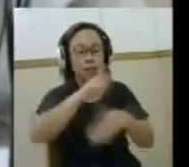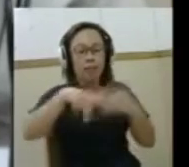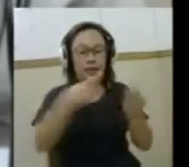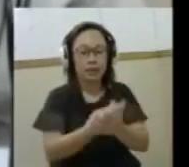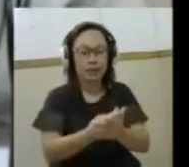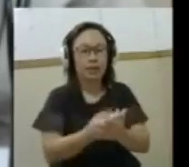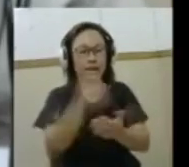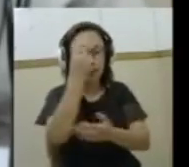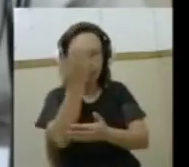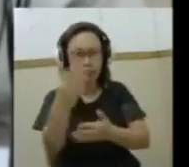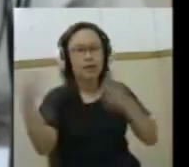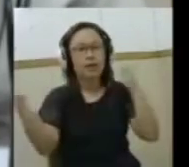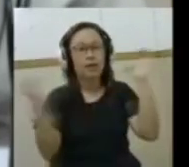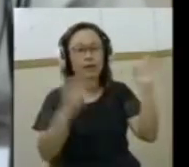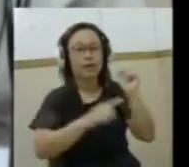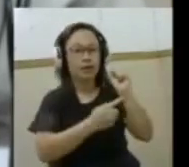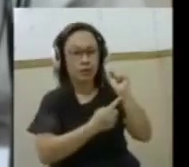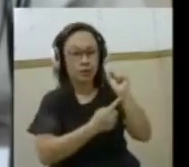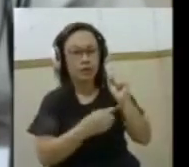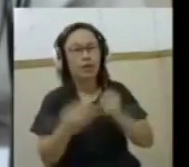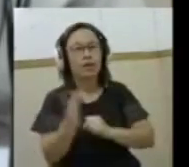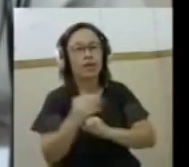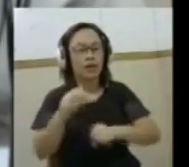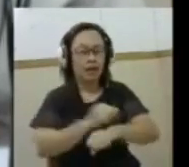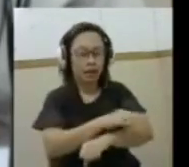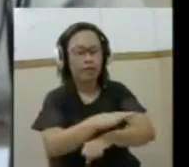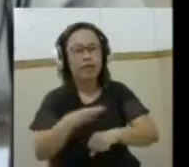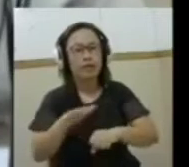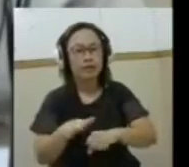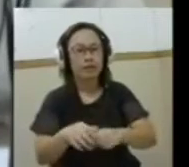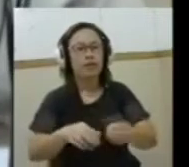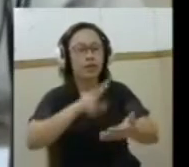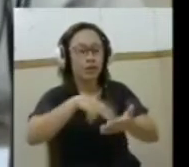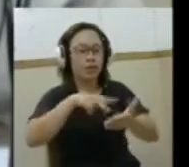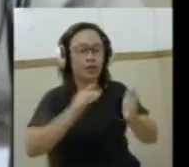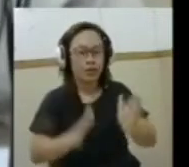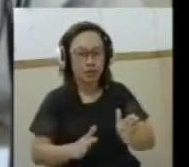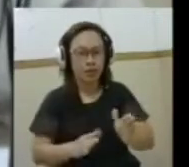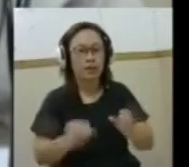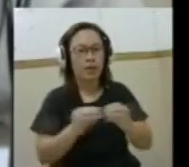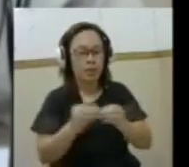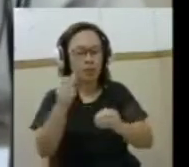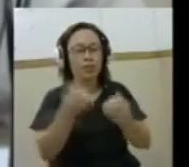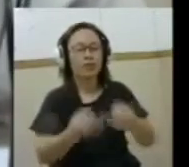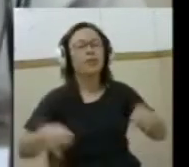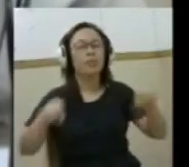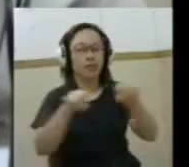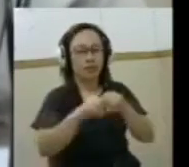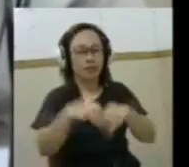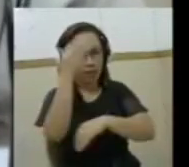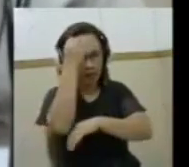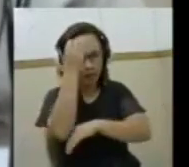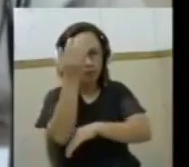also evaluates the sources and advises the reader on the most relevant